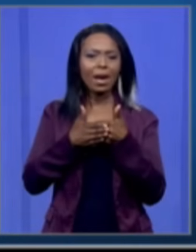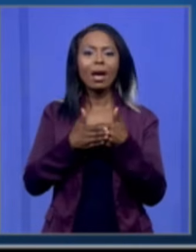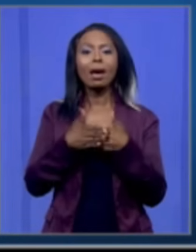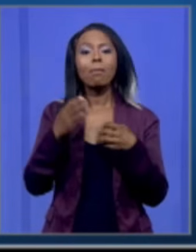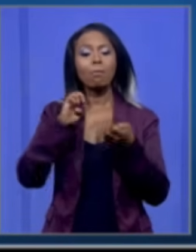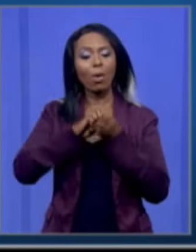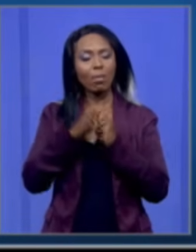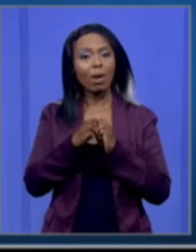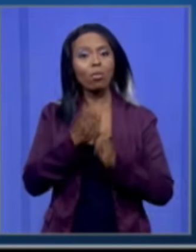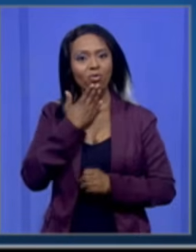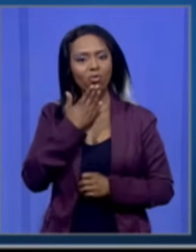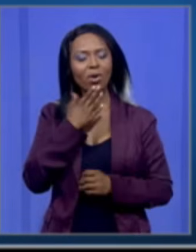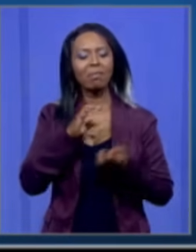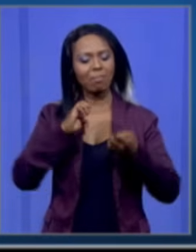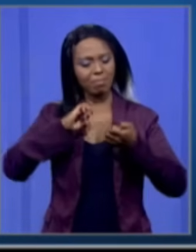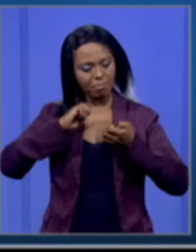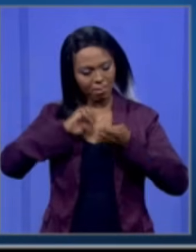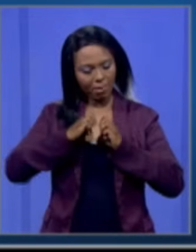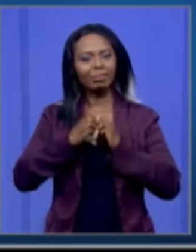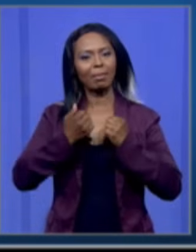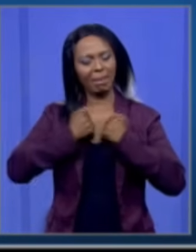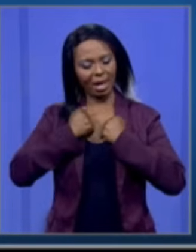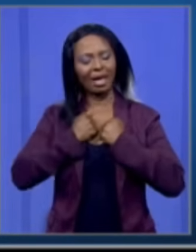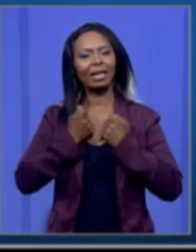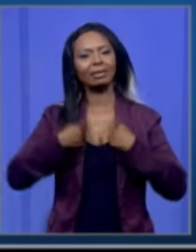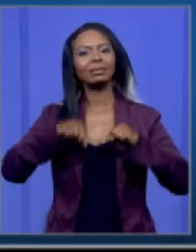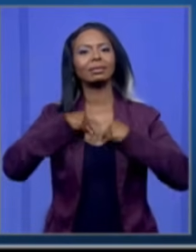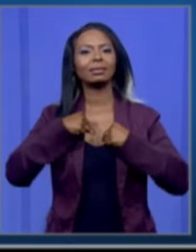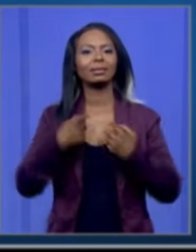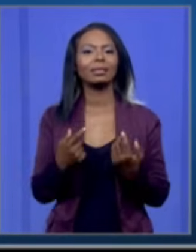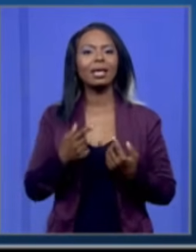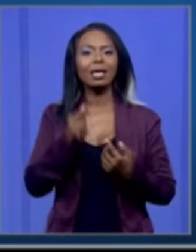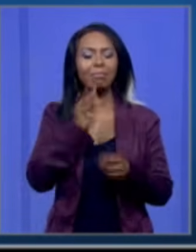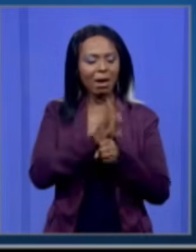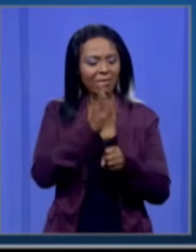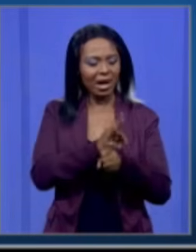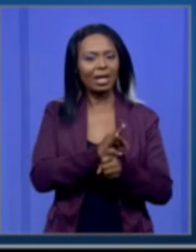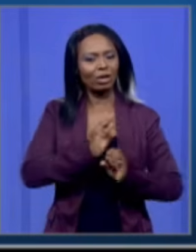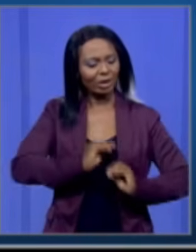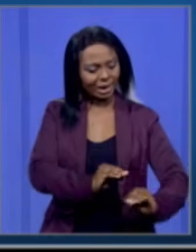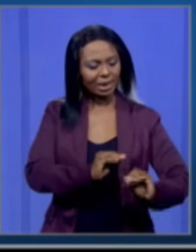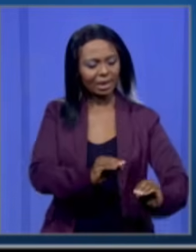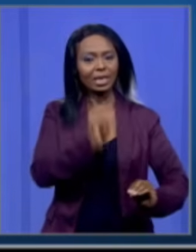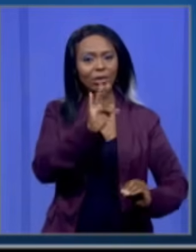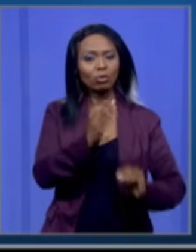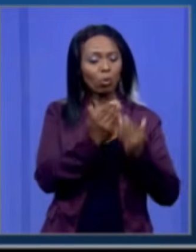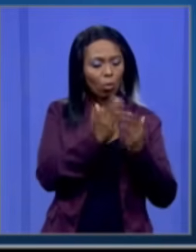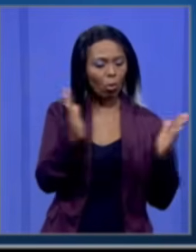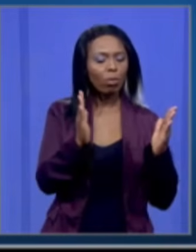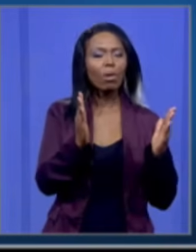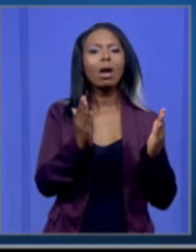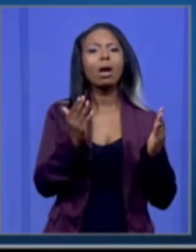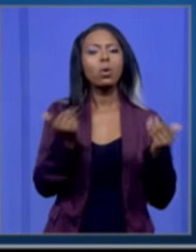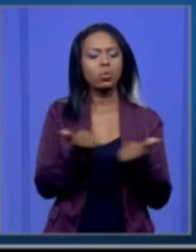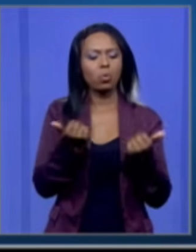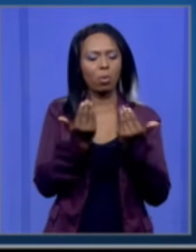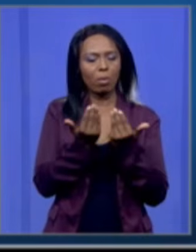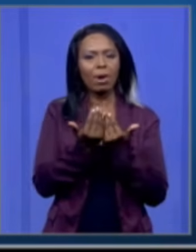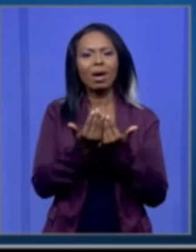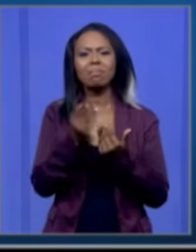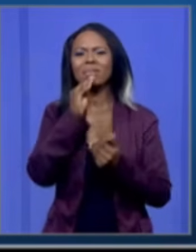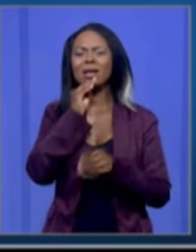rena batswadi re swanetše go ba ruta gore ge ba bula ba se sokodiše barutiši re